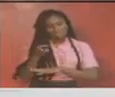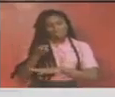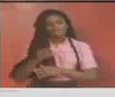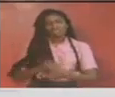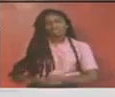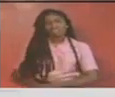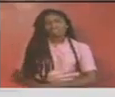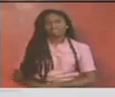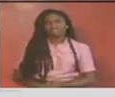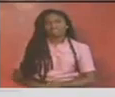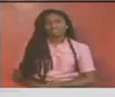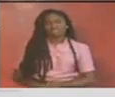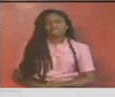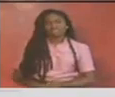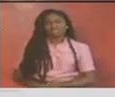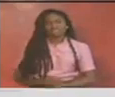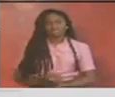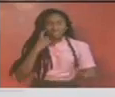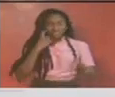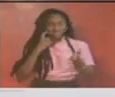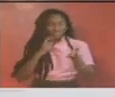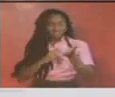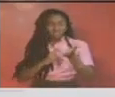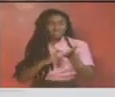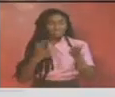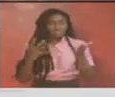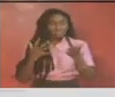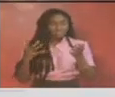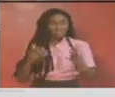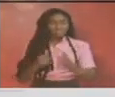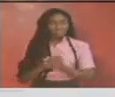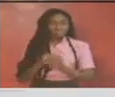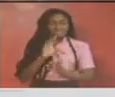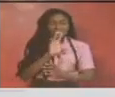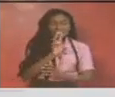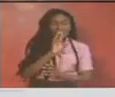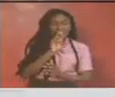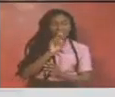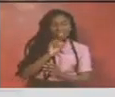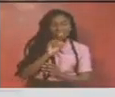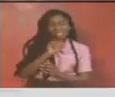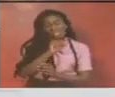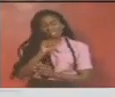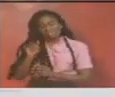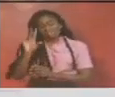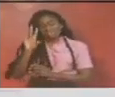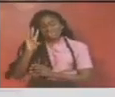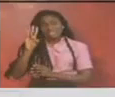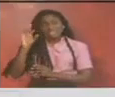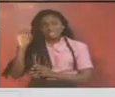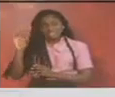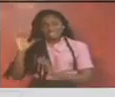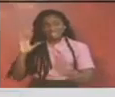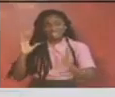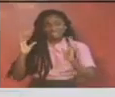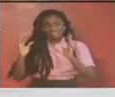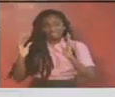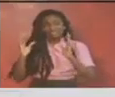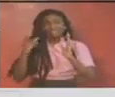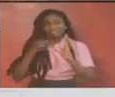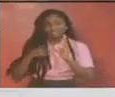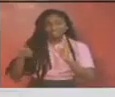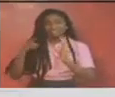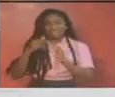79, 27.2. So we see that 60 to 69 and 70 to 79 category accounting for a large proportion